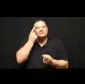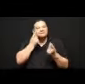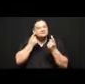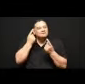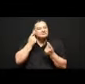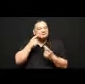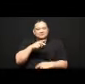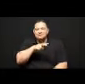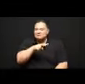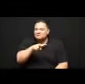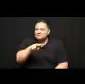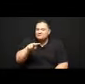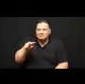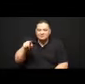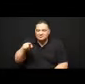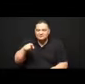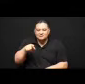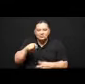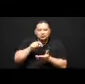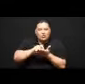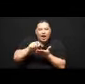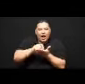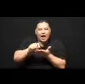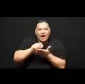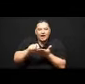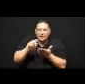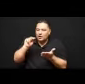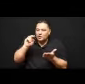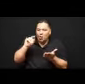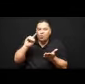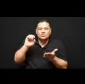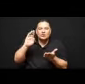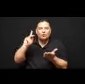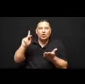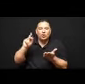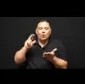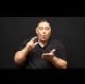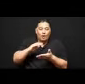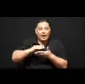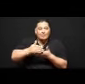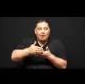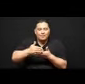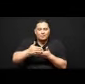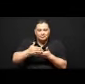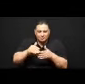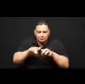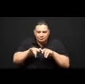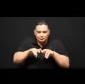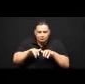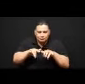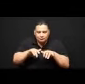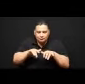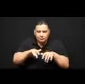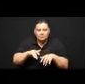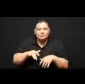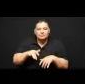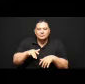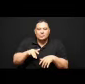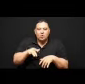fellow Nevadans are writing in their notebooks or on their laptops? Or just simply